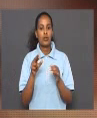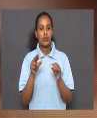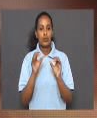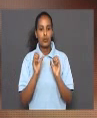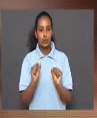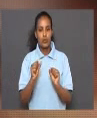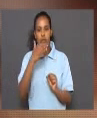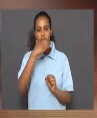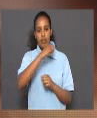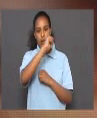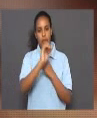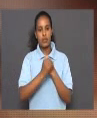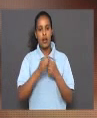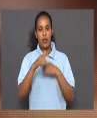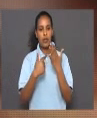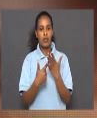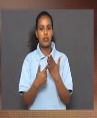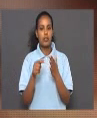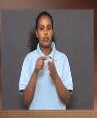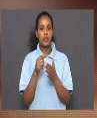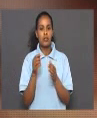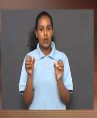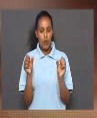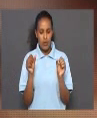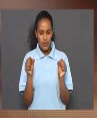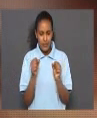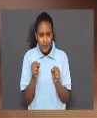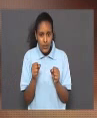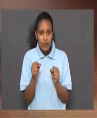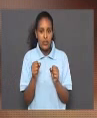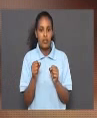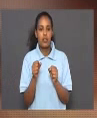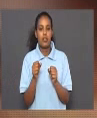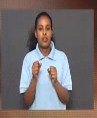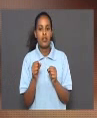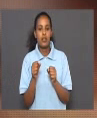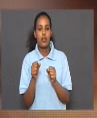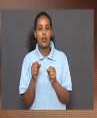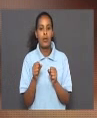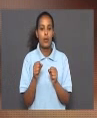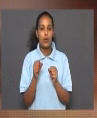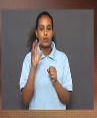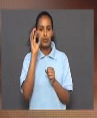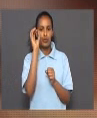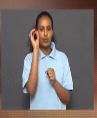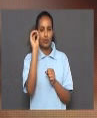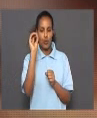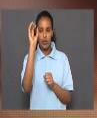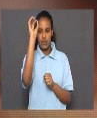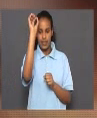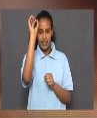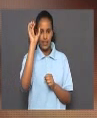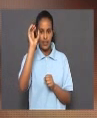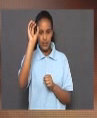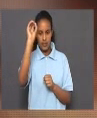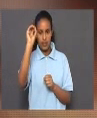temperature. However, if it is cooled until it falls below 0